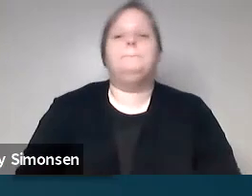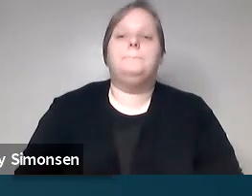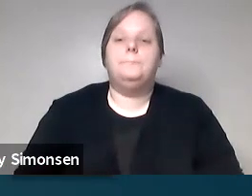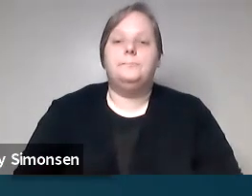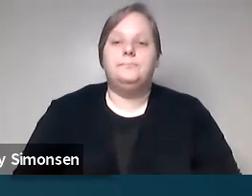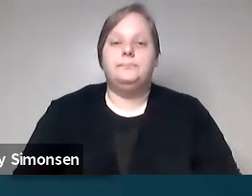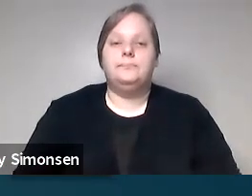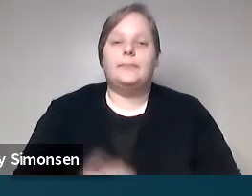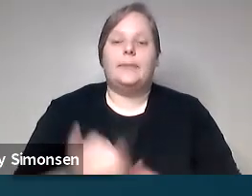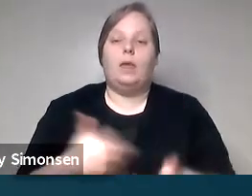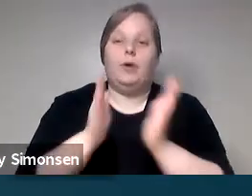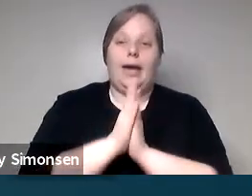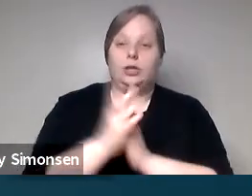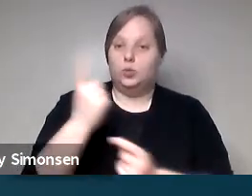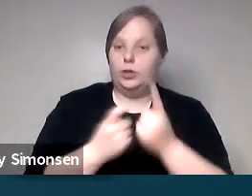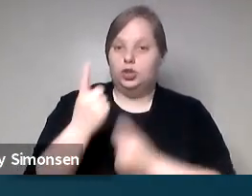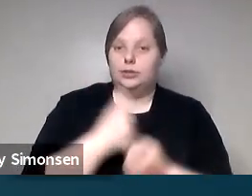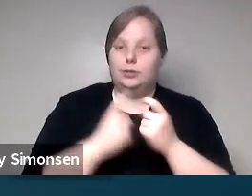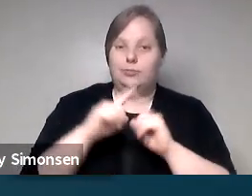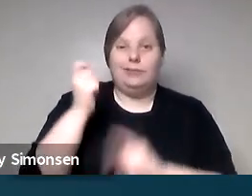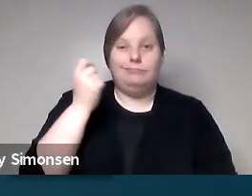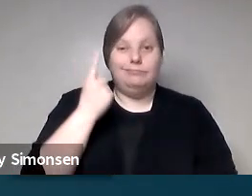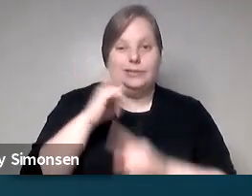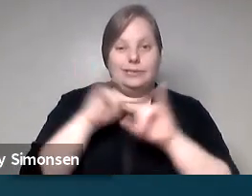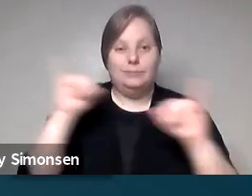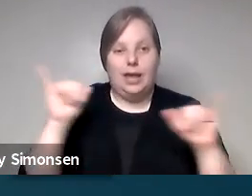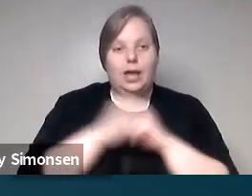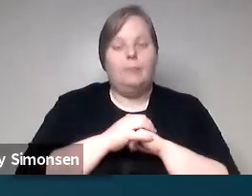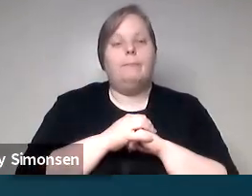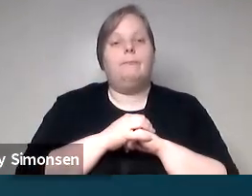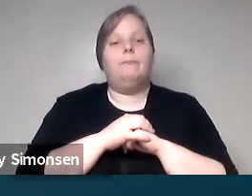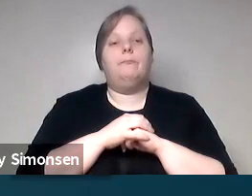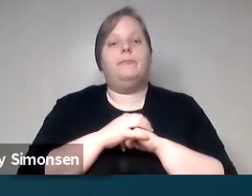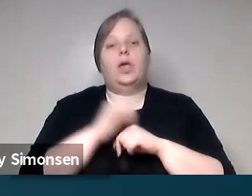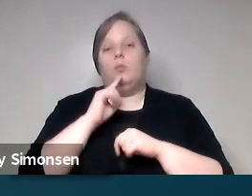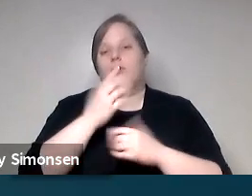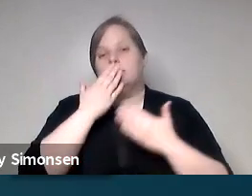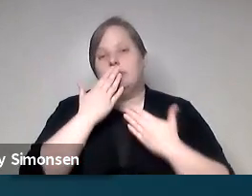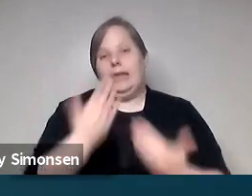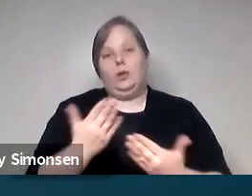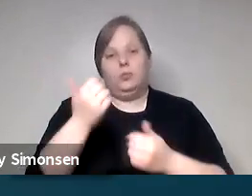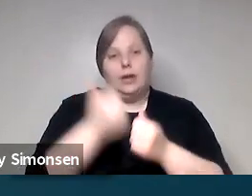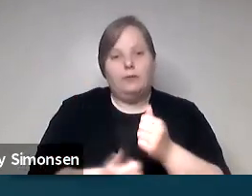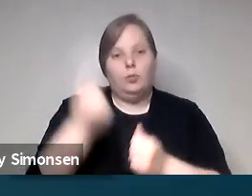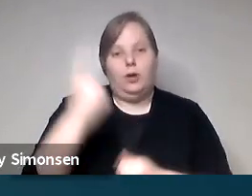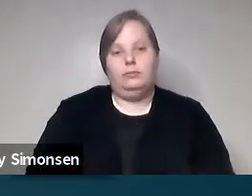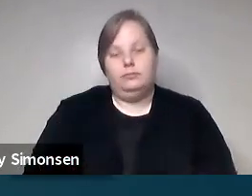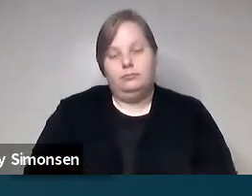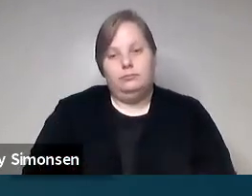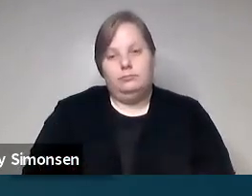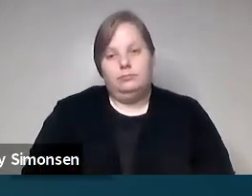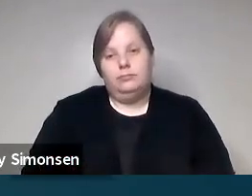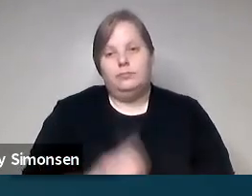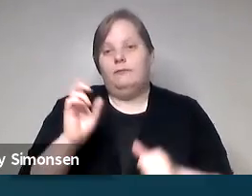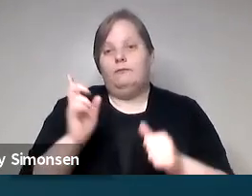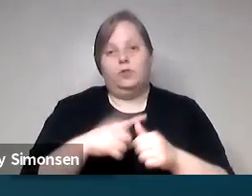I'm going to ask you for questions, but as we do that, I just want to say thank you to everybody. I first would